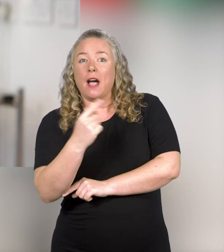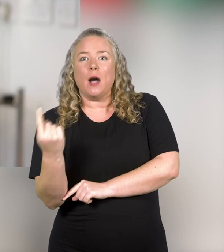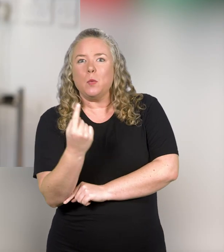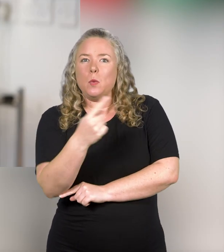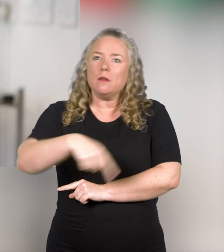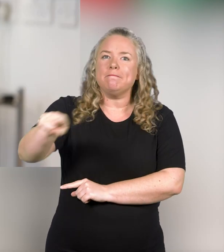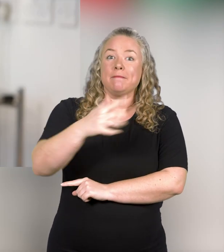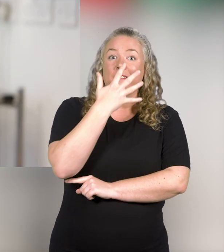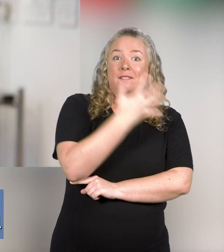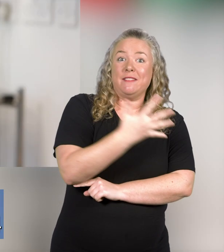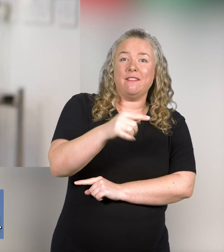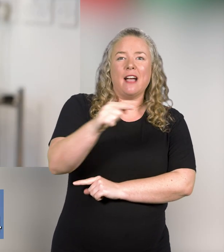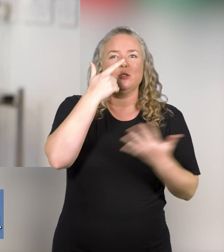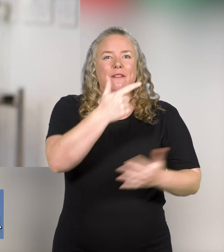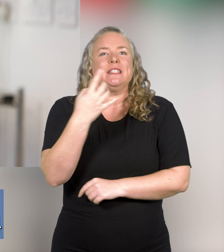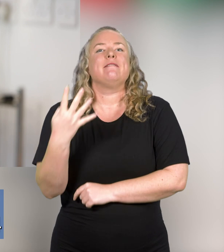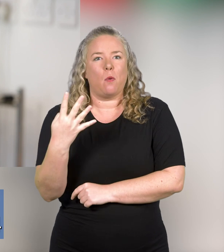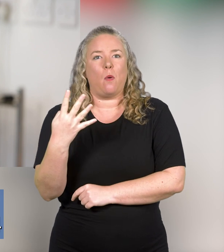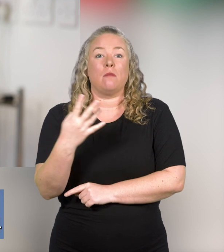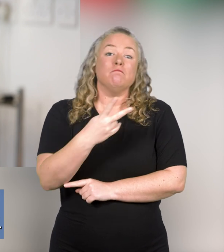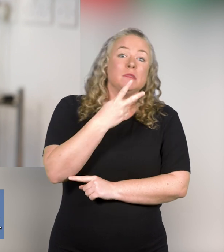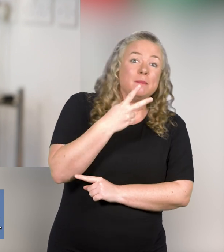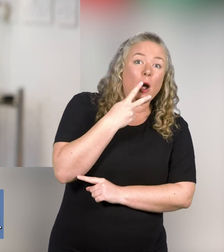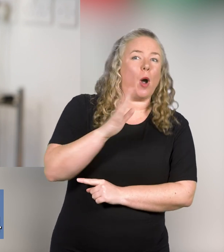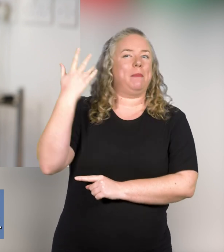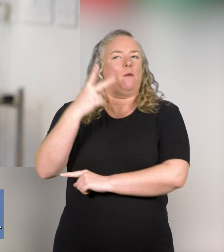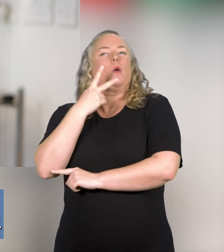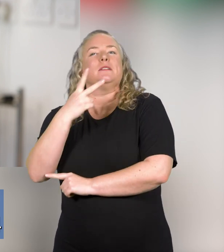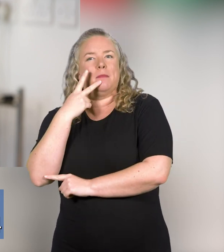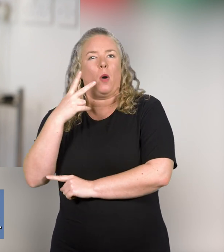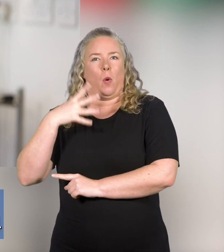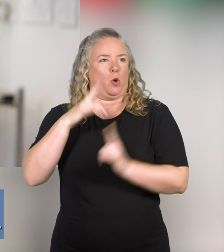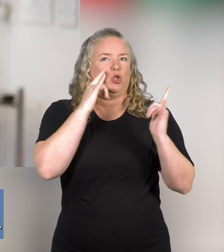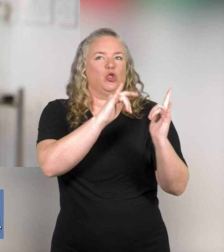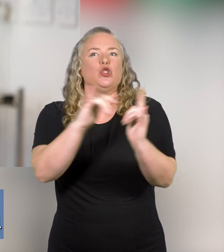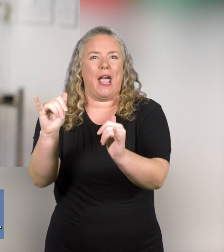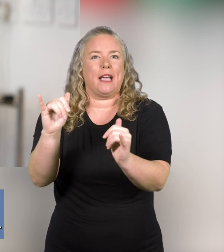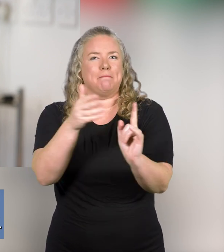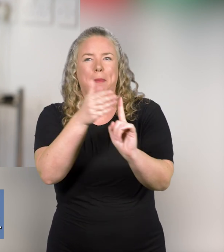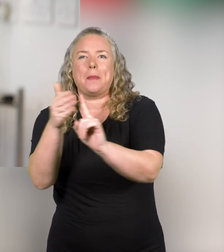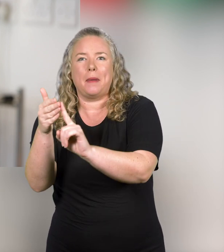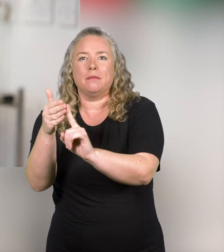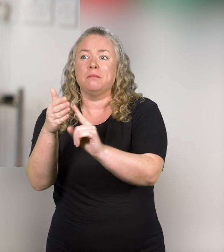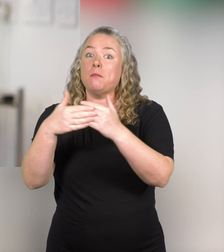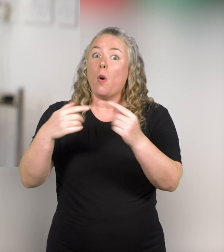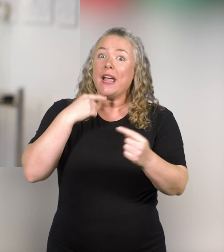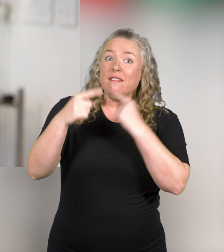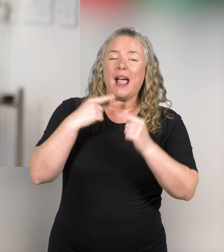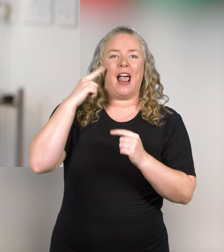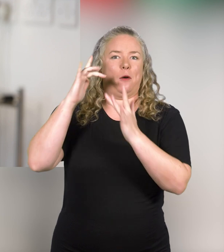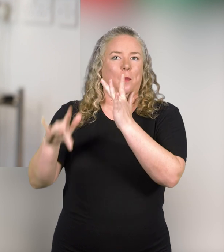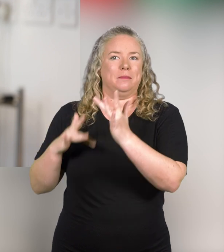years. We're looking to invite people who are between the ages of 55 and 74 who are